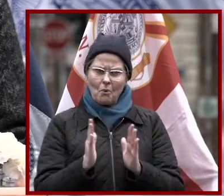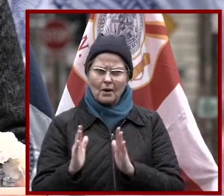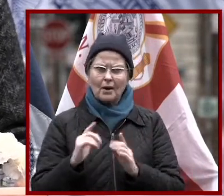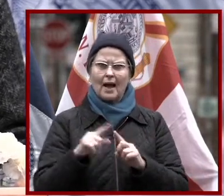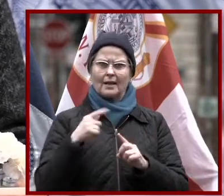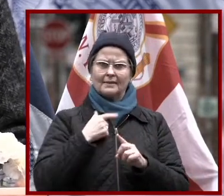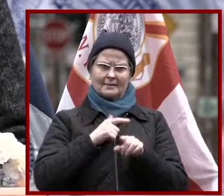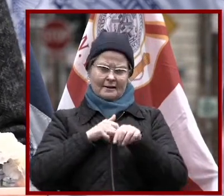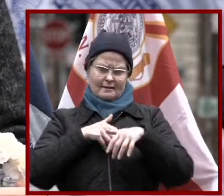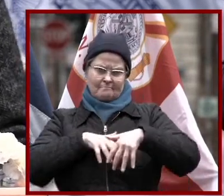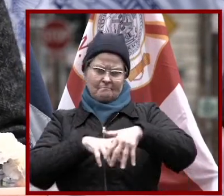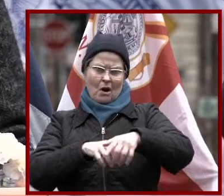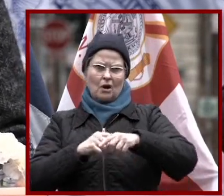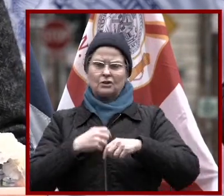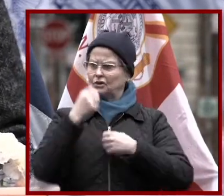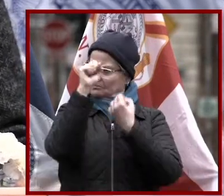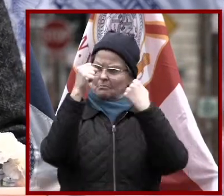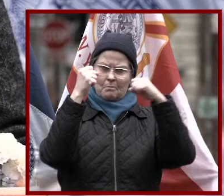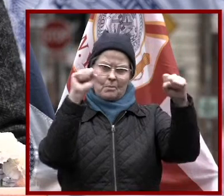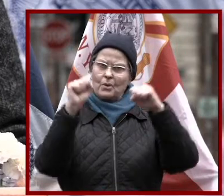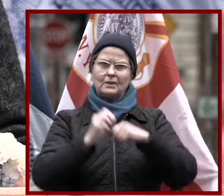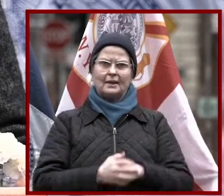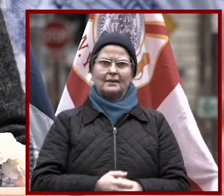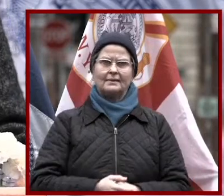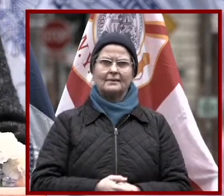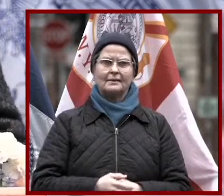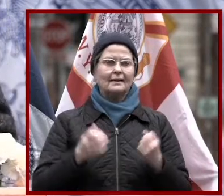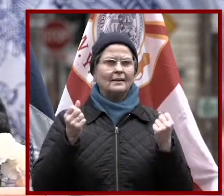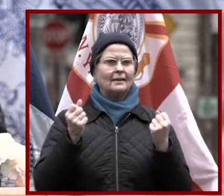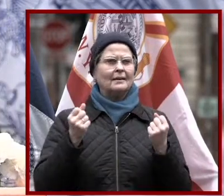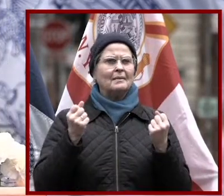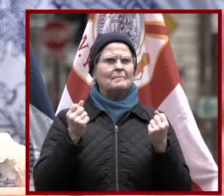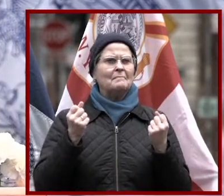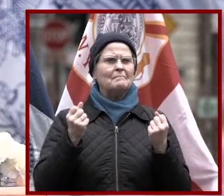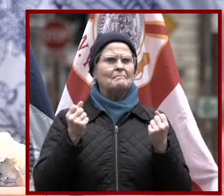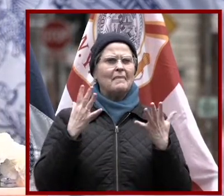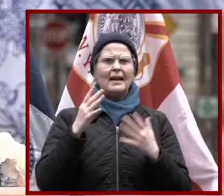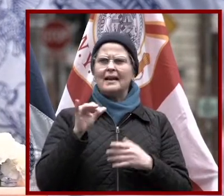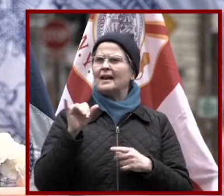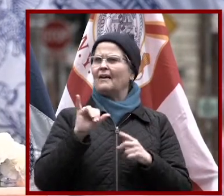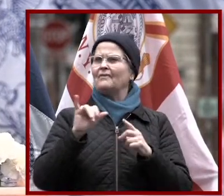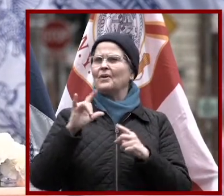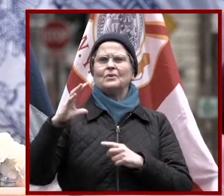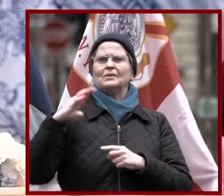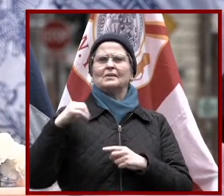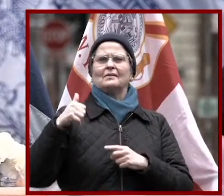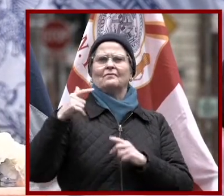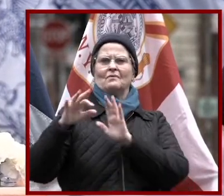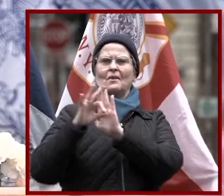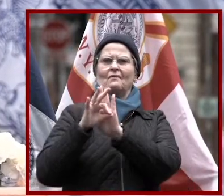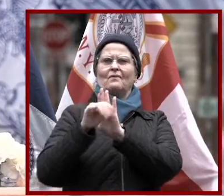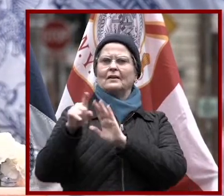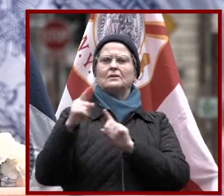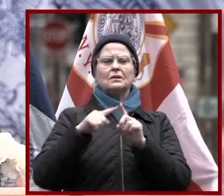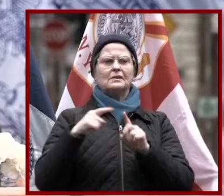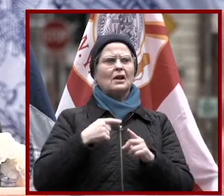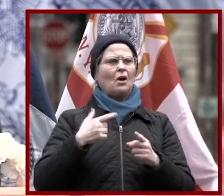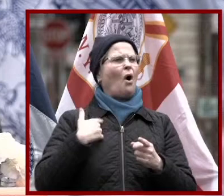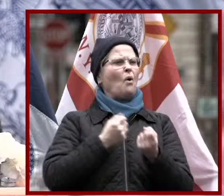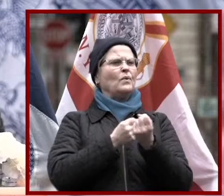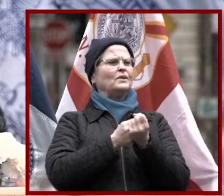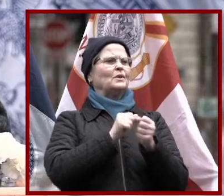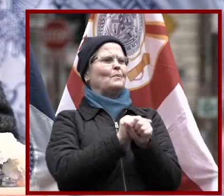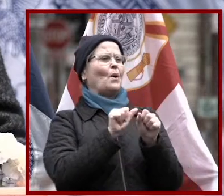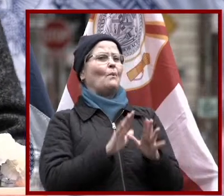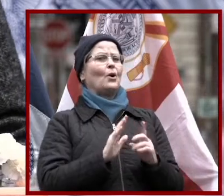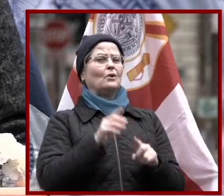street, many of these same elected officials that say they're for workers ignore them.